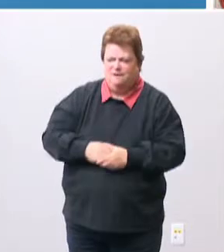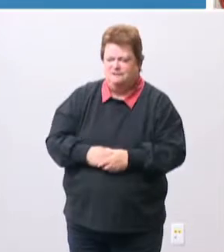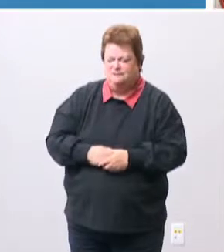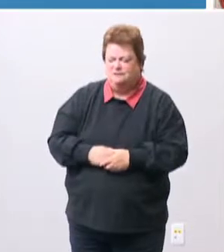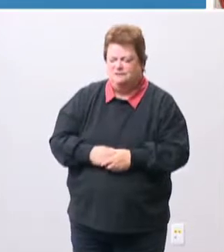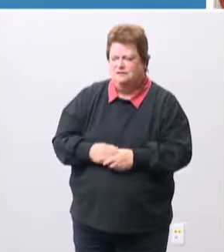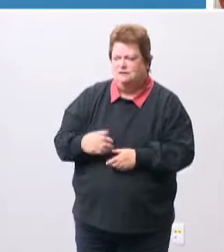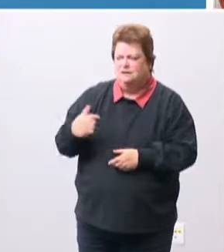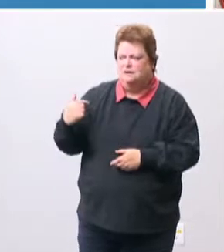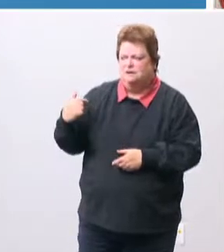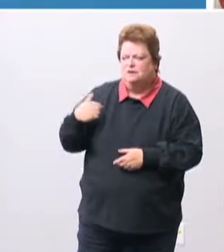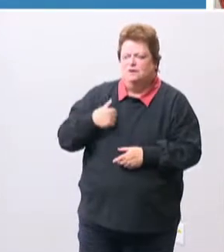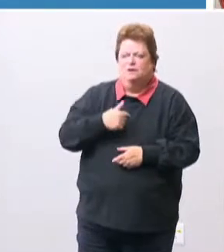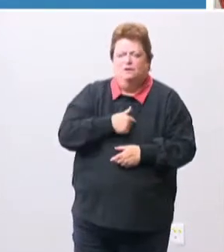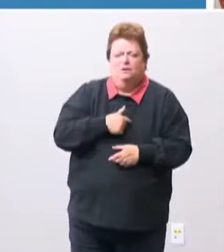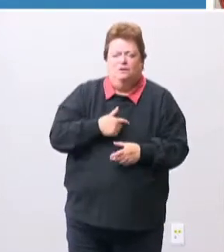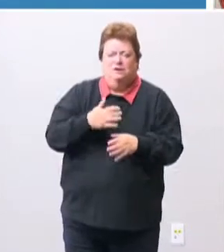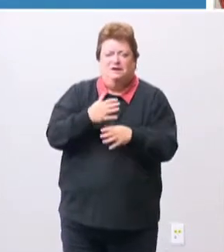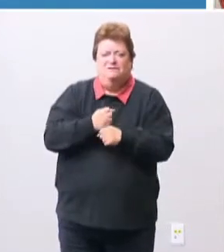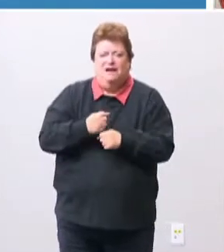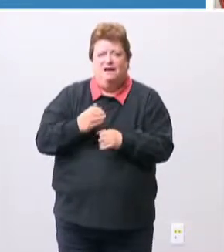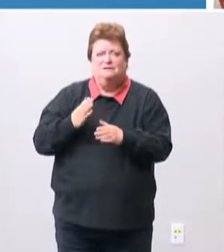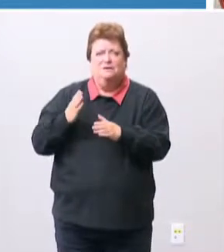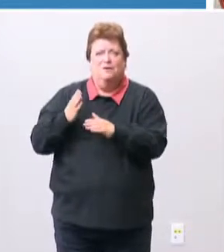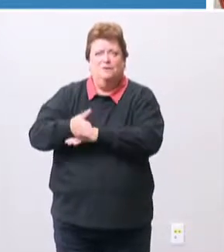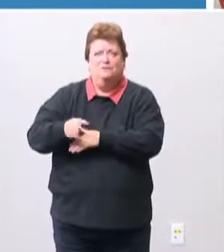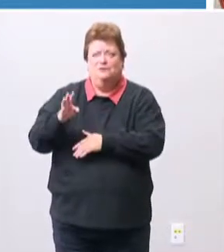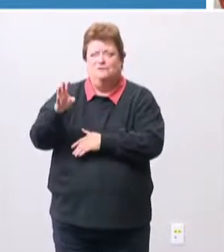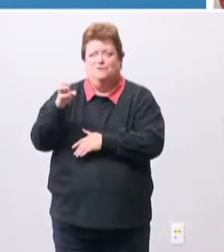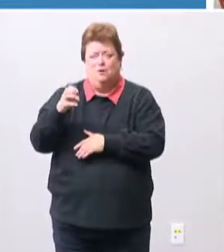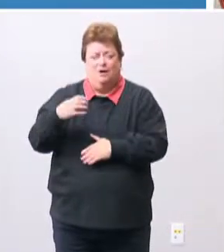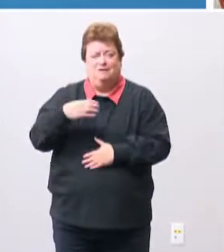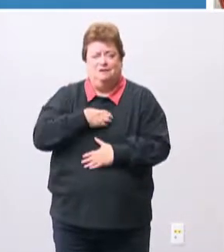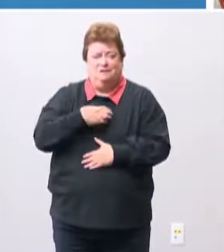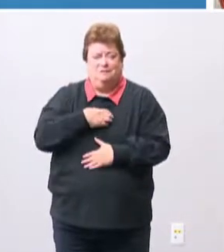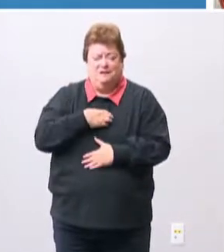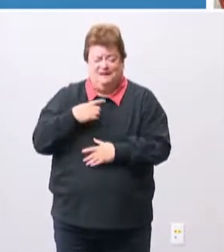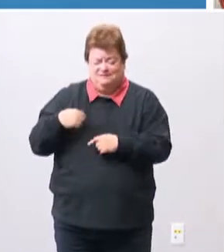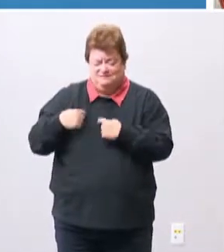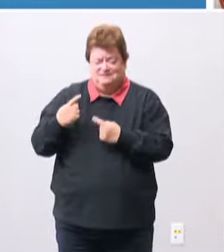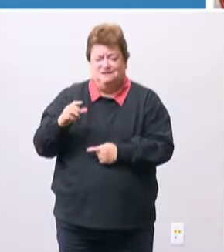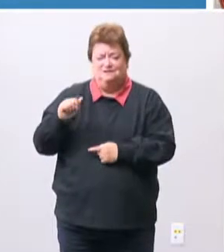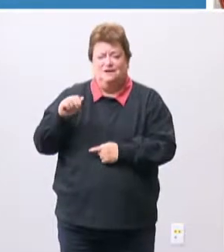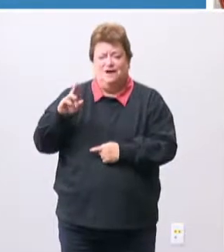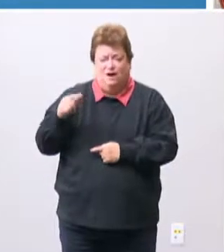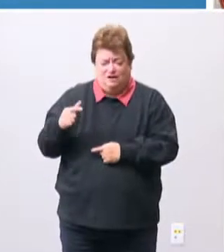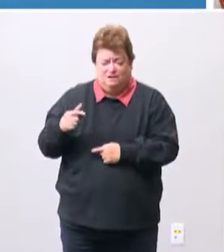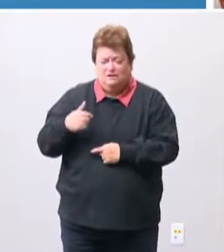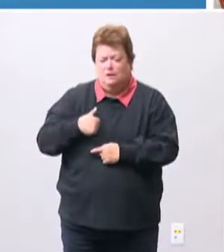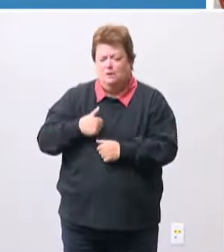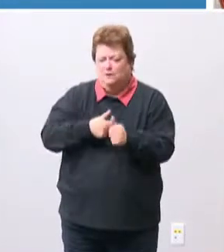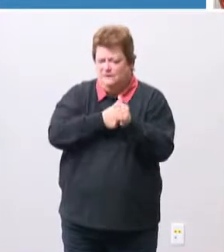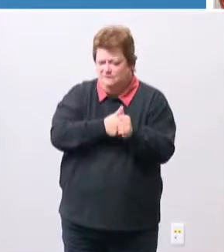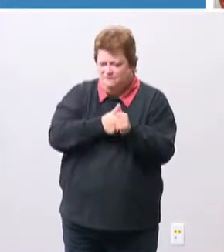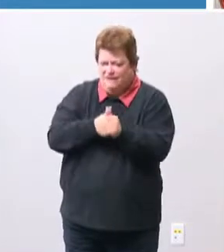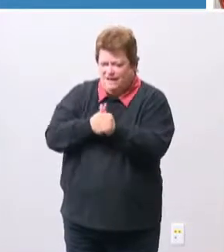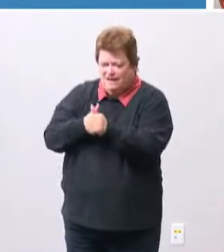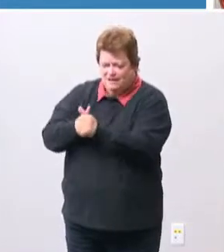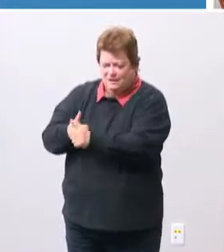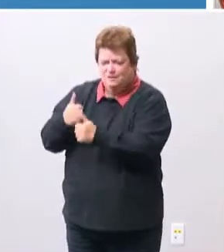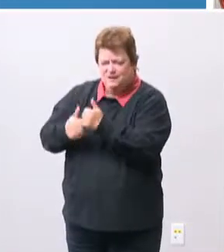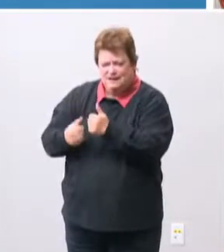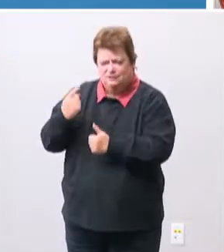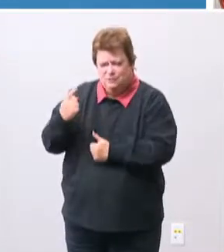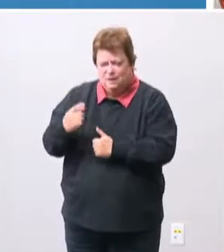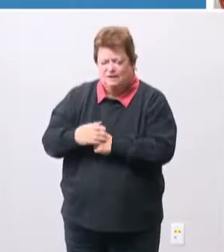We've gotten over 400 complaints since August, and we follow up each one of those. Sometimes